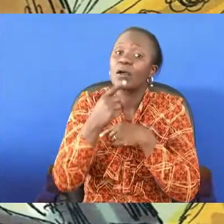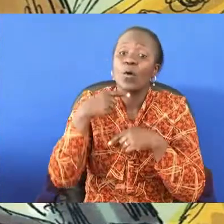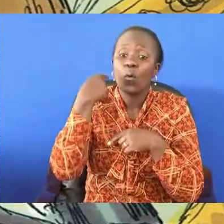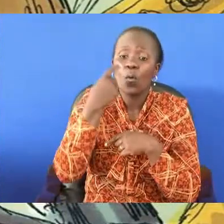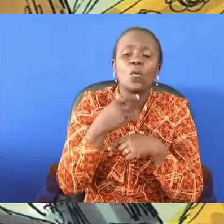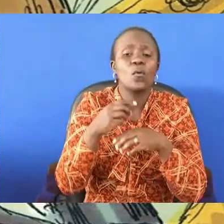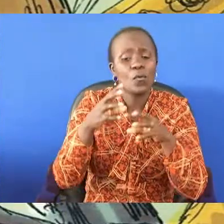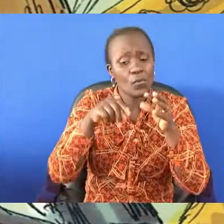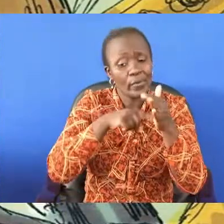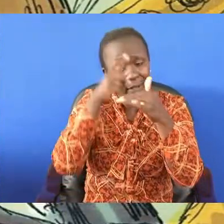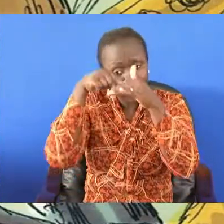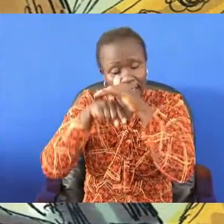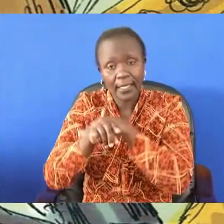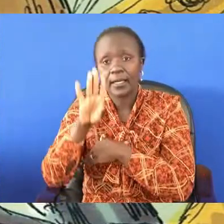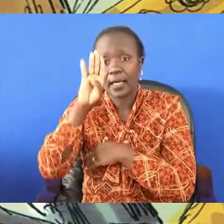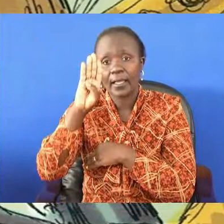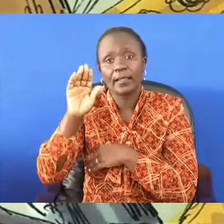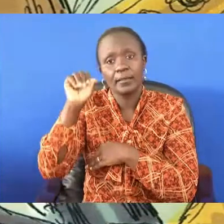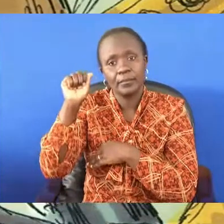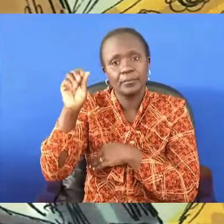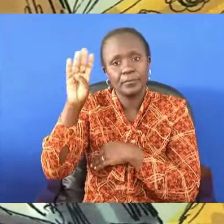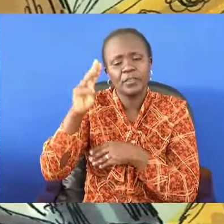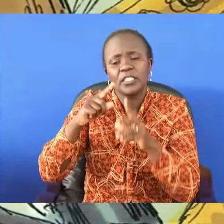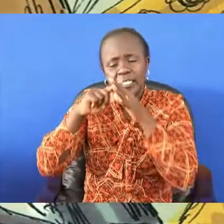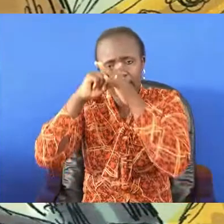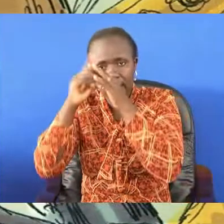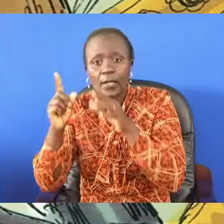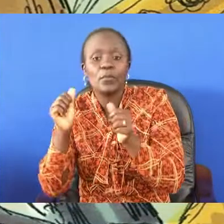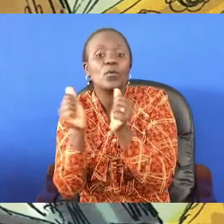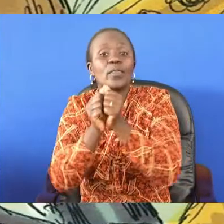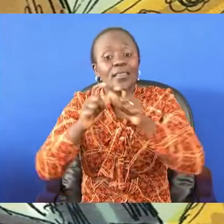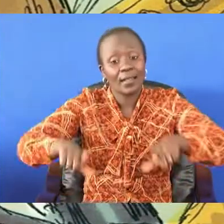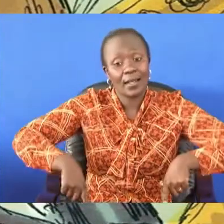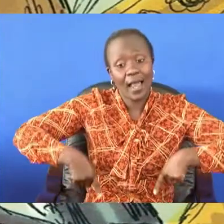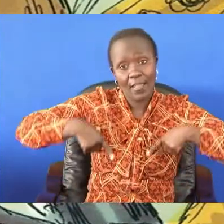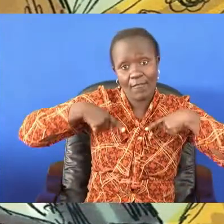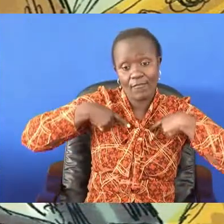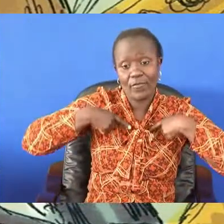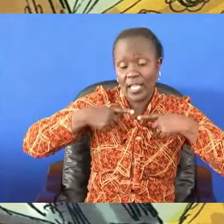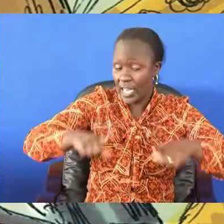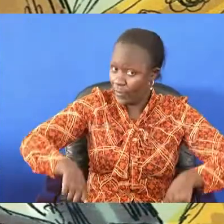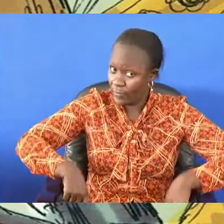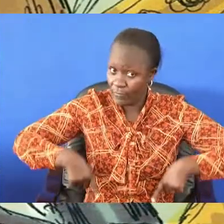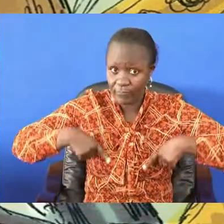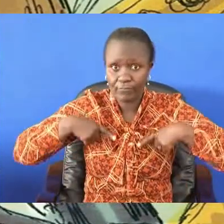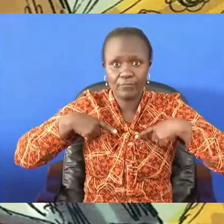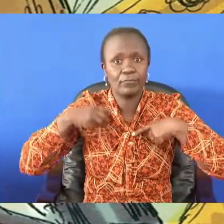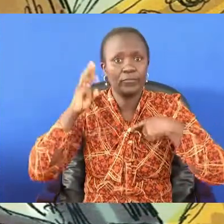to Babylonians will live. He will escape with his life. He will live.